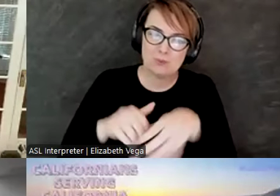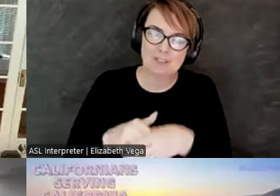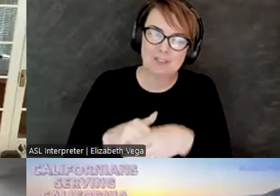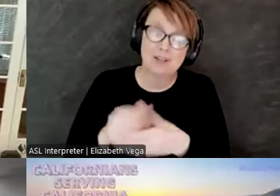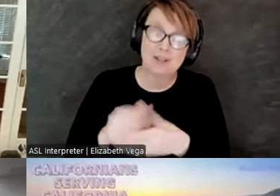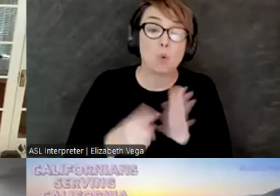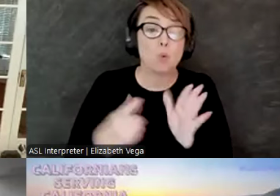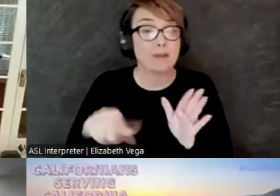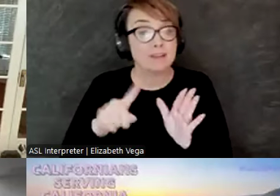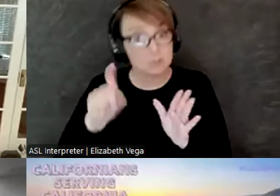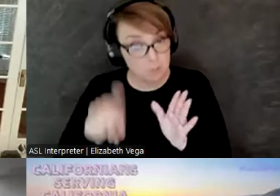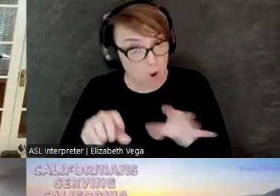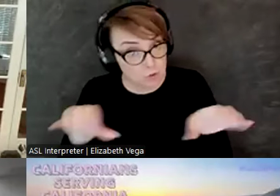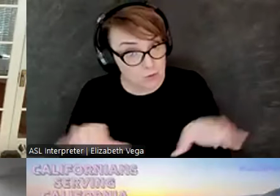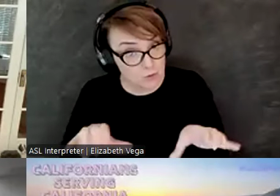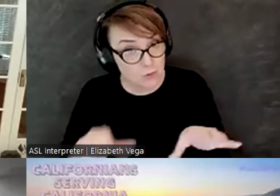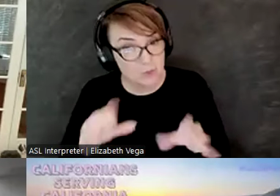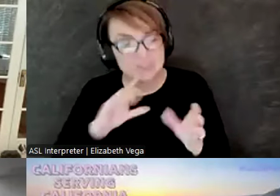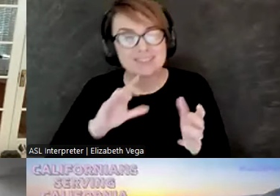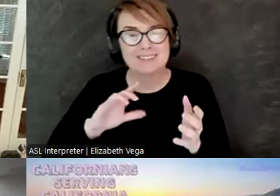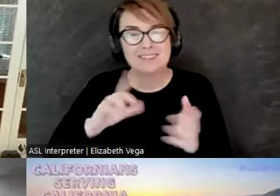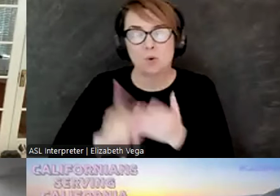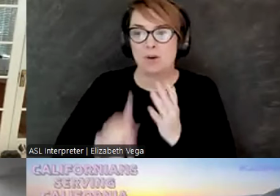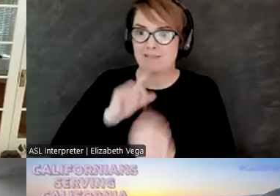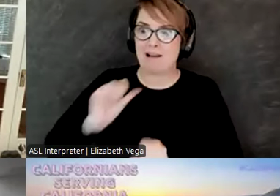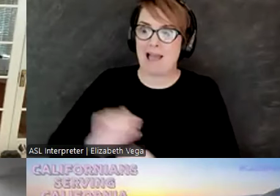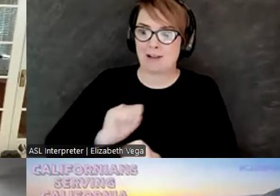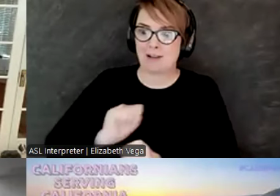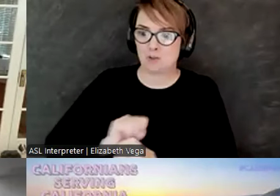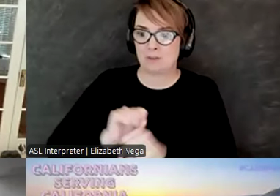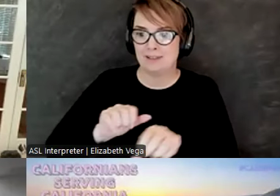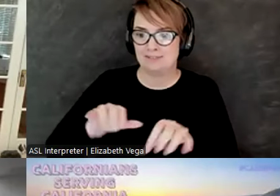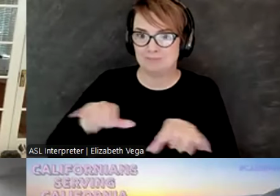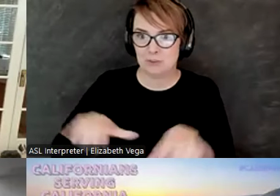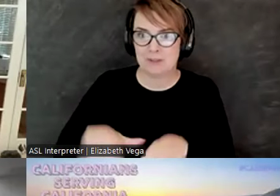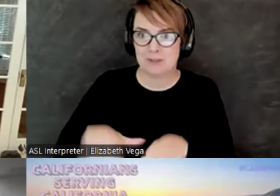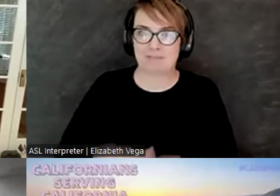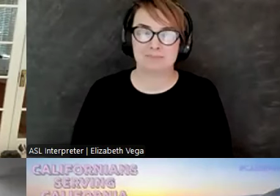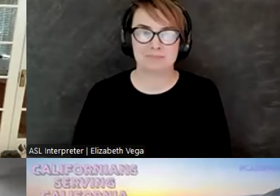supposed to be okay. doing and versus what they actually are doing.